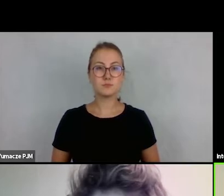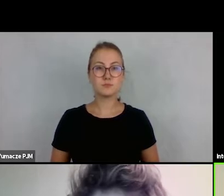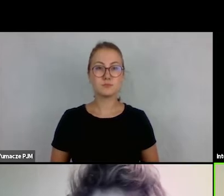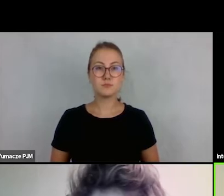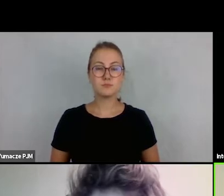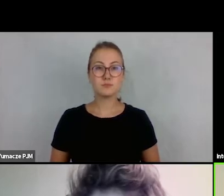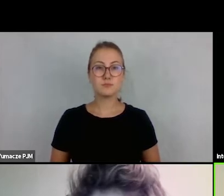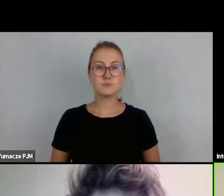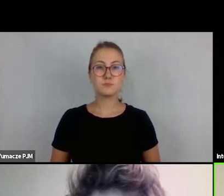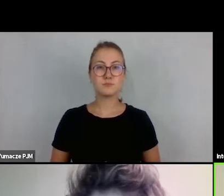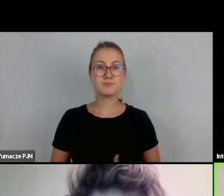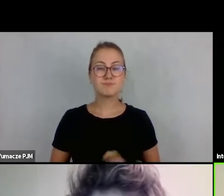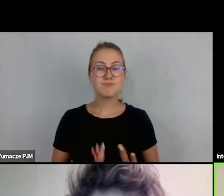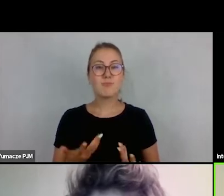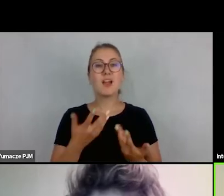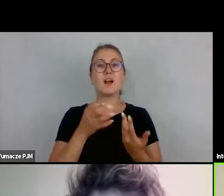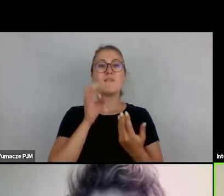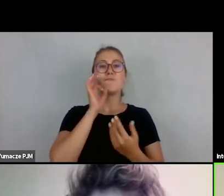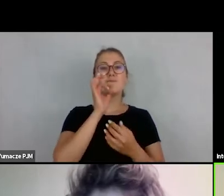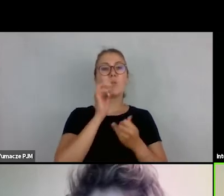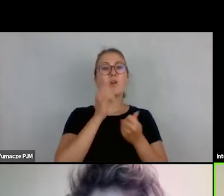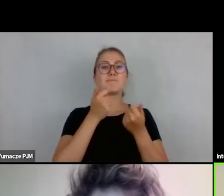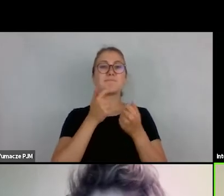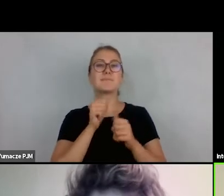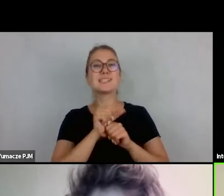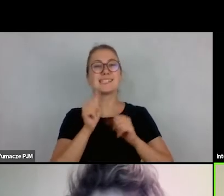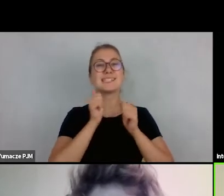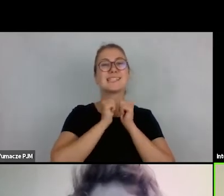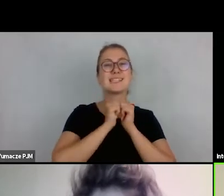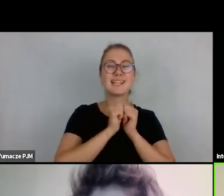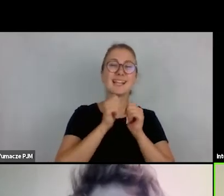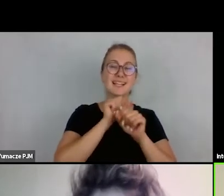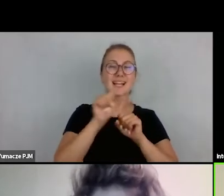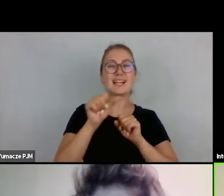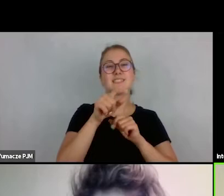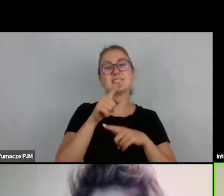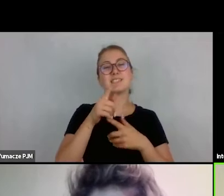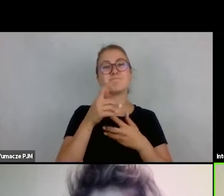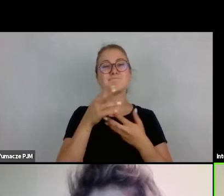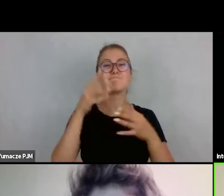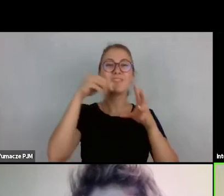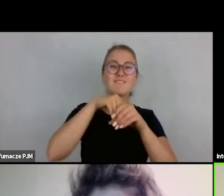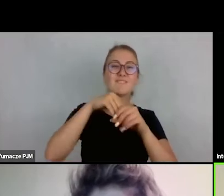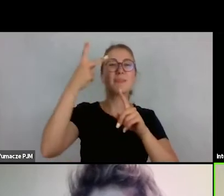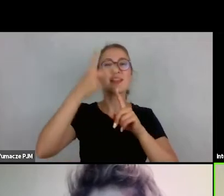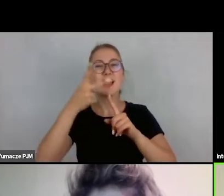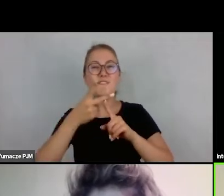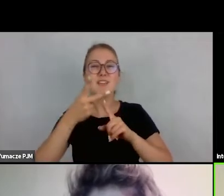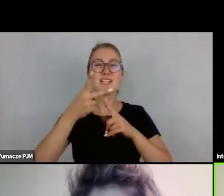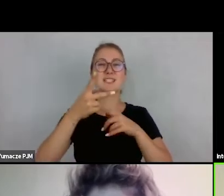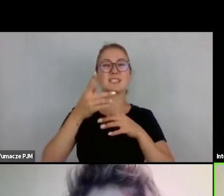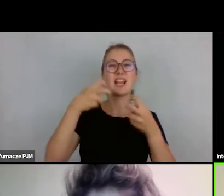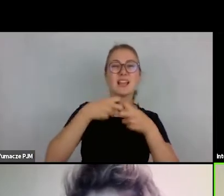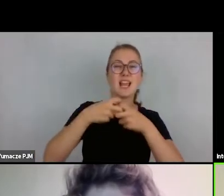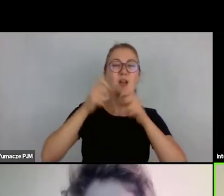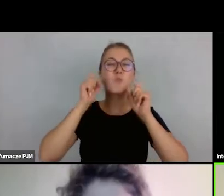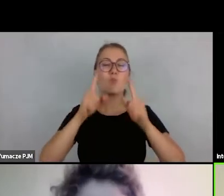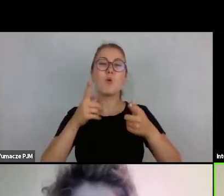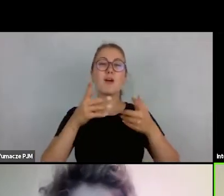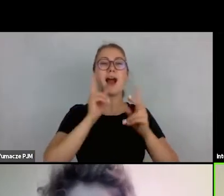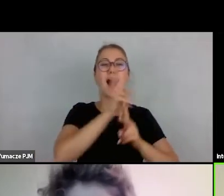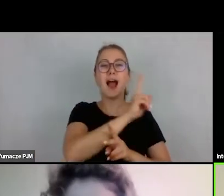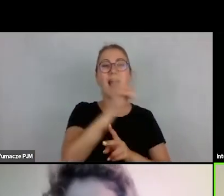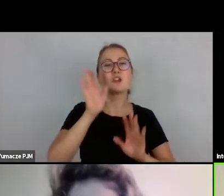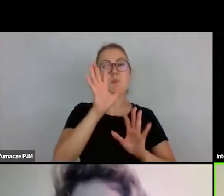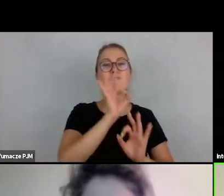suppose the closest I get to feeling like masculinity is important is being fit. Now, I don't think of that as a gendered quality,